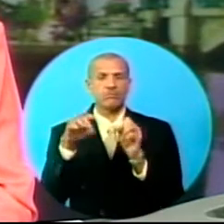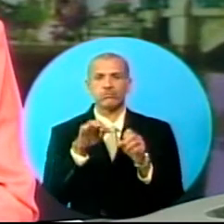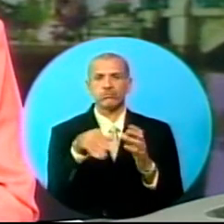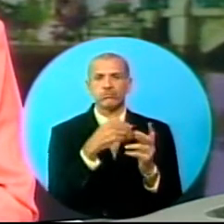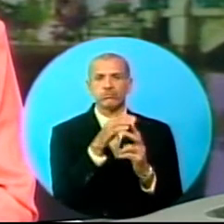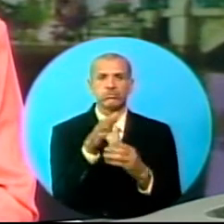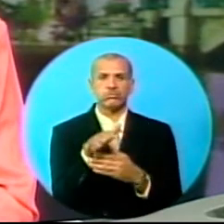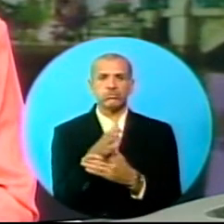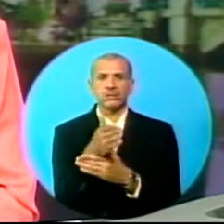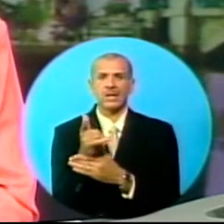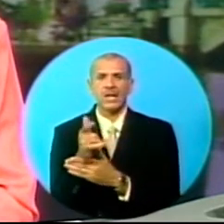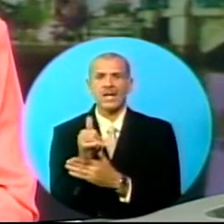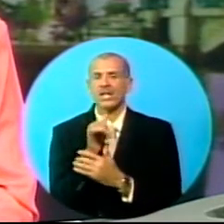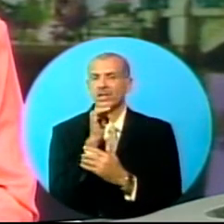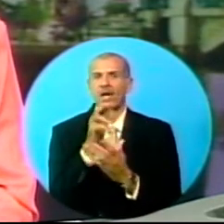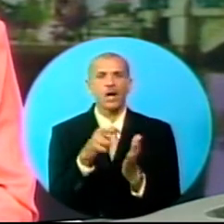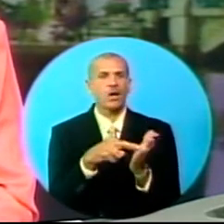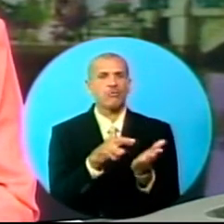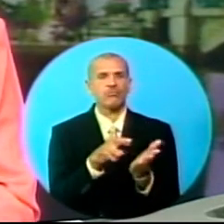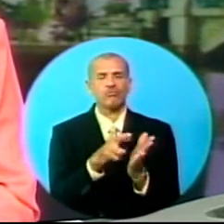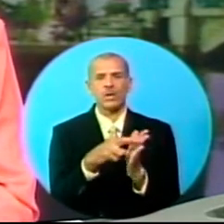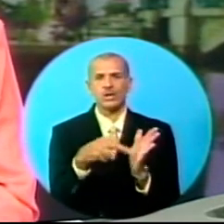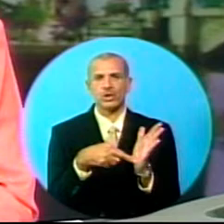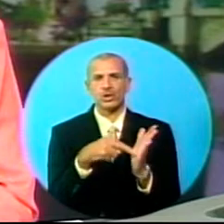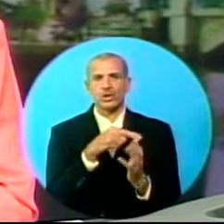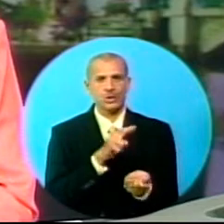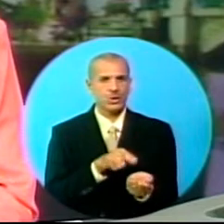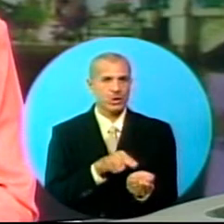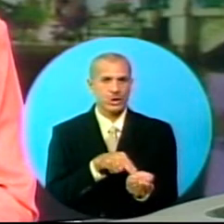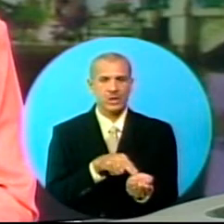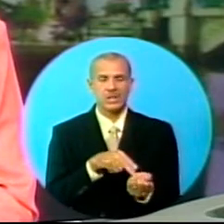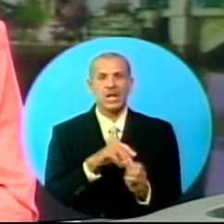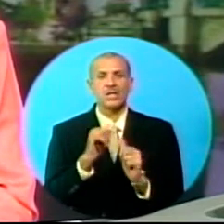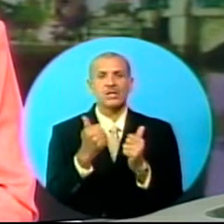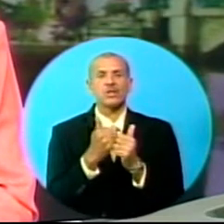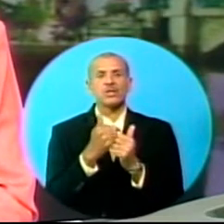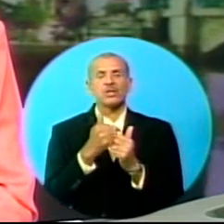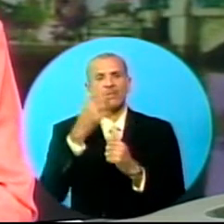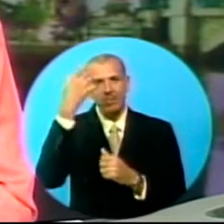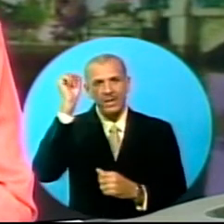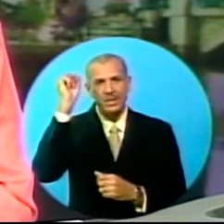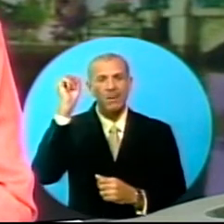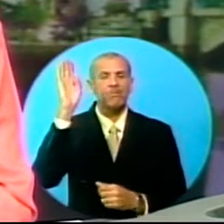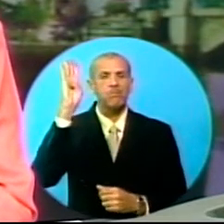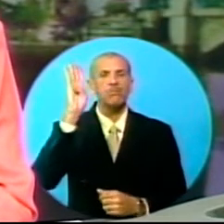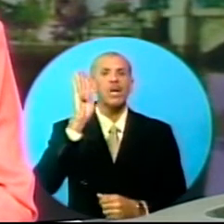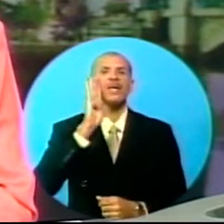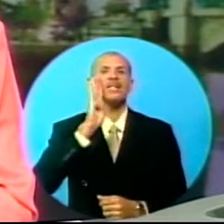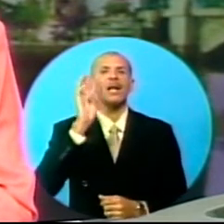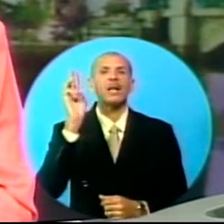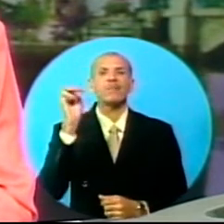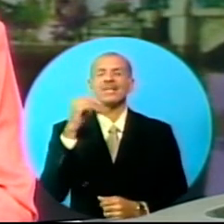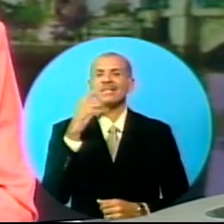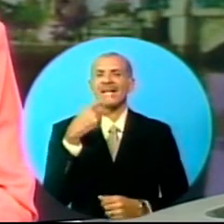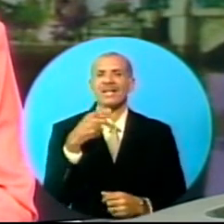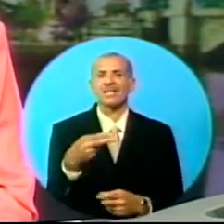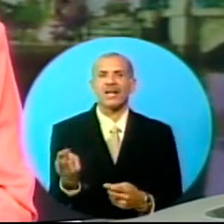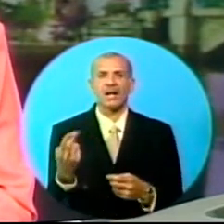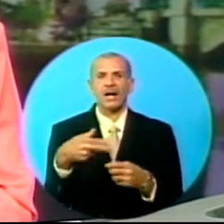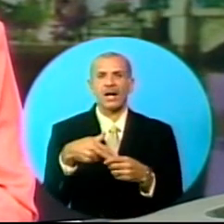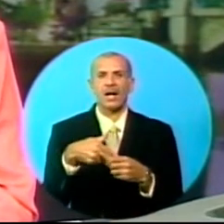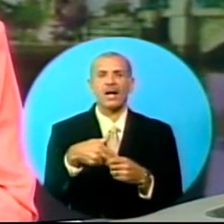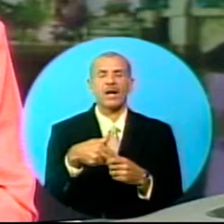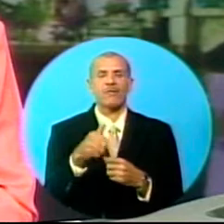media is not a registered nurse. Association President Blondell Mullins says the female is a hired nursing